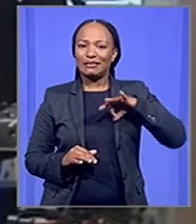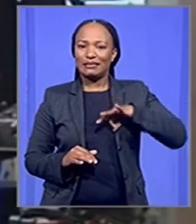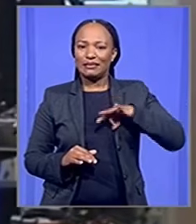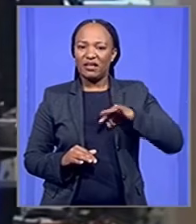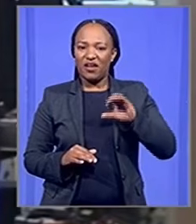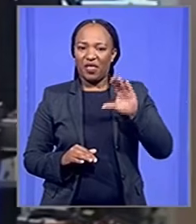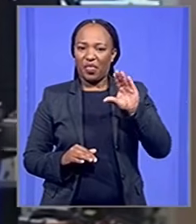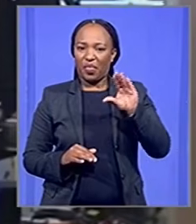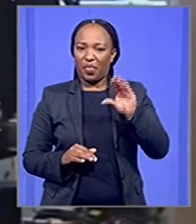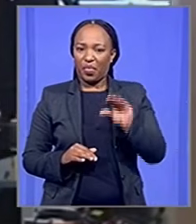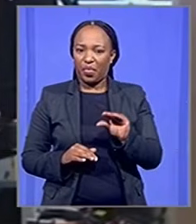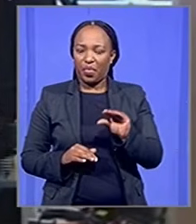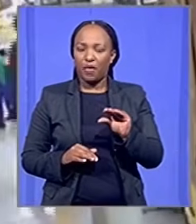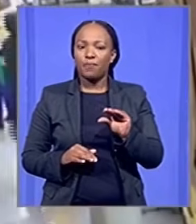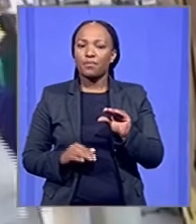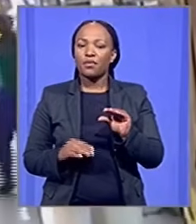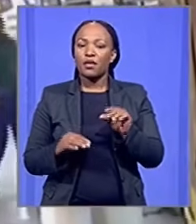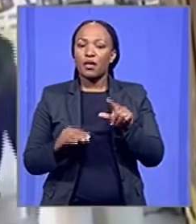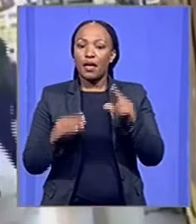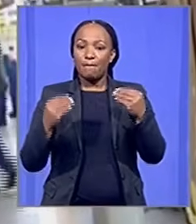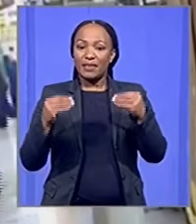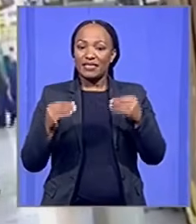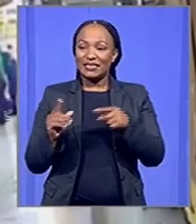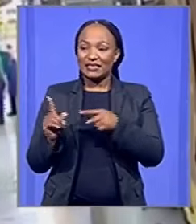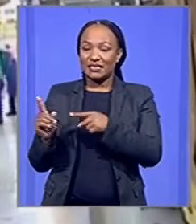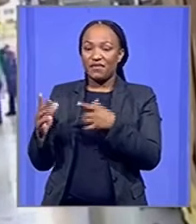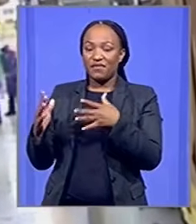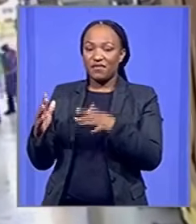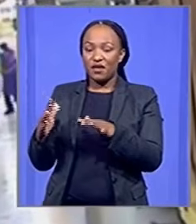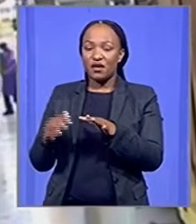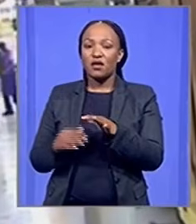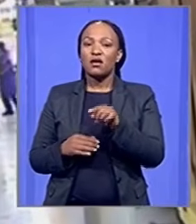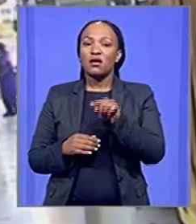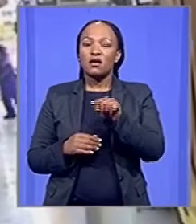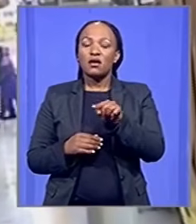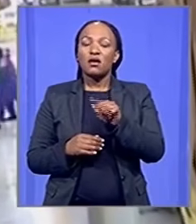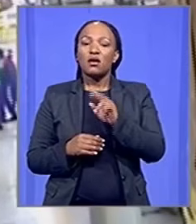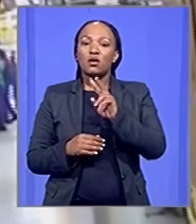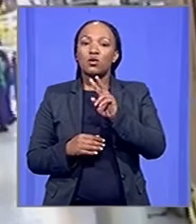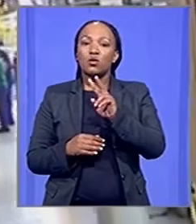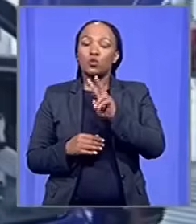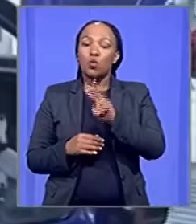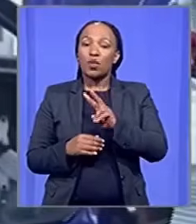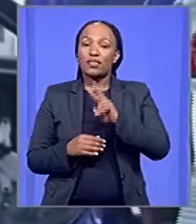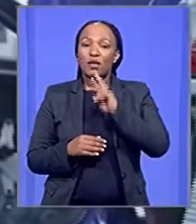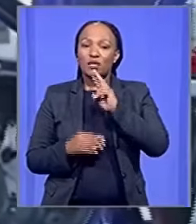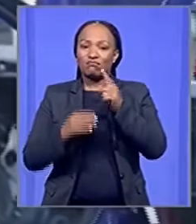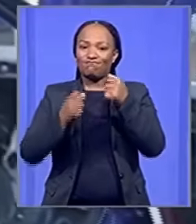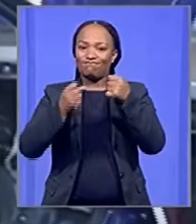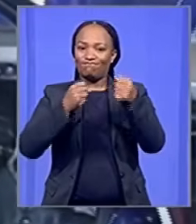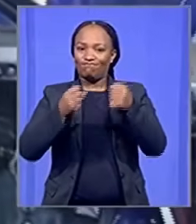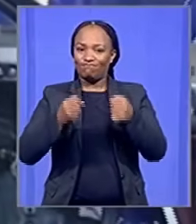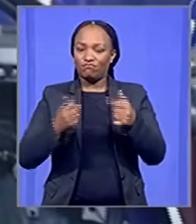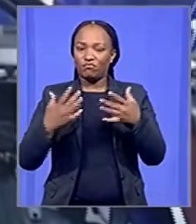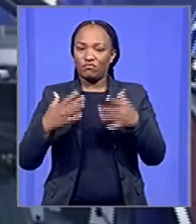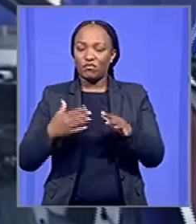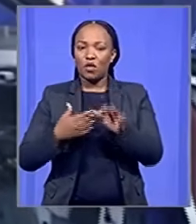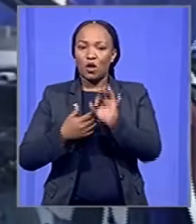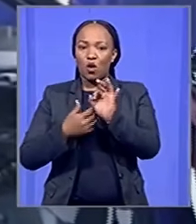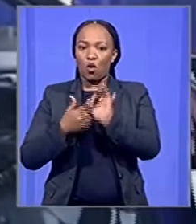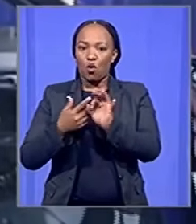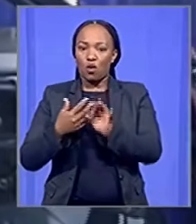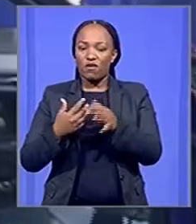ya tlhahiso e ntlafetse ka morao hira basebetsi ba dikedi tse 12 kotara le kotara le ba dikedi